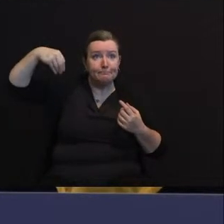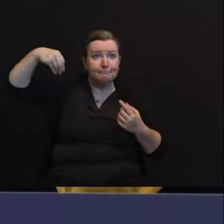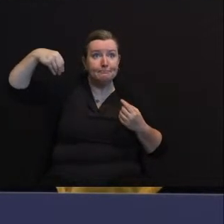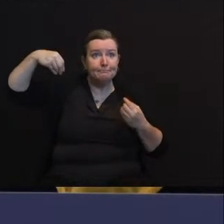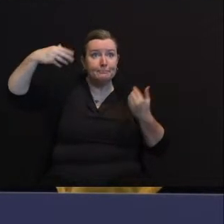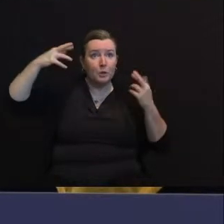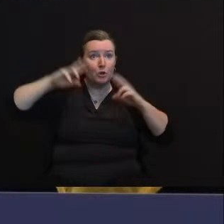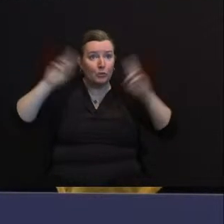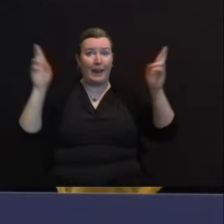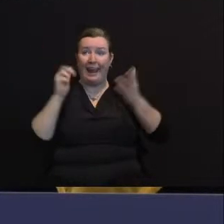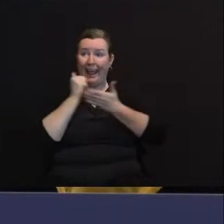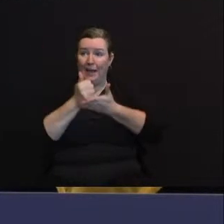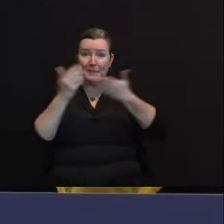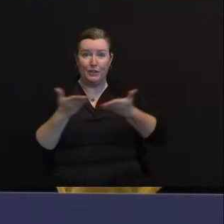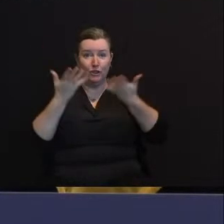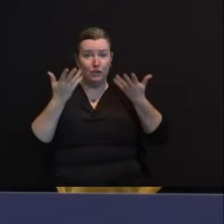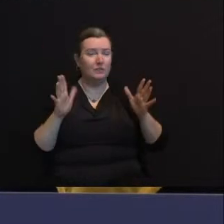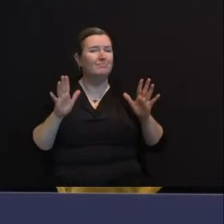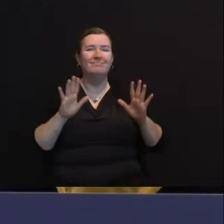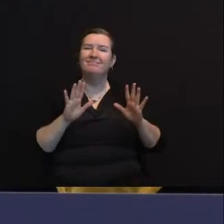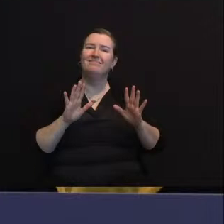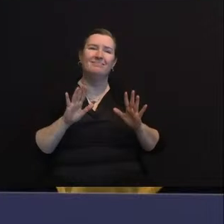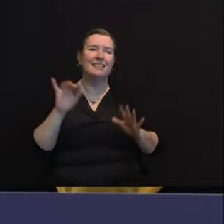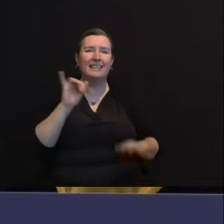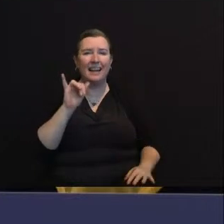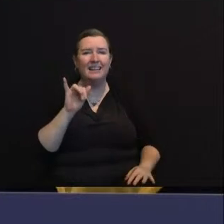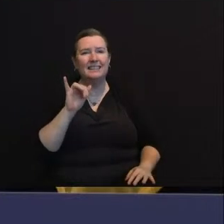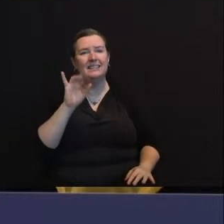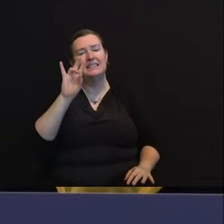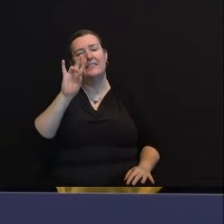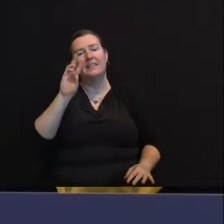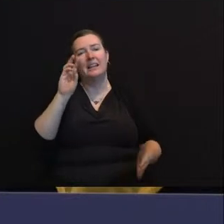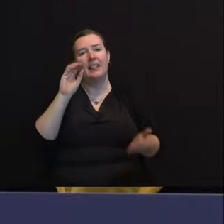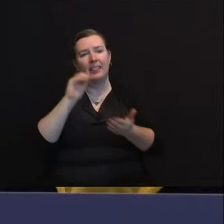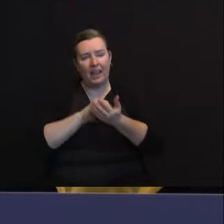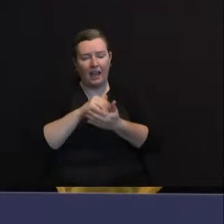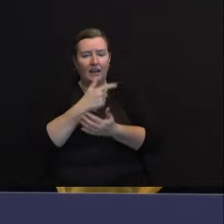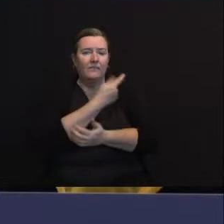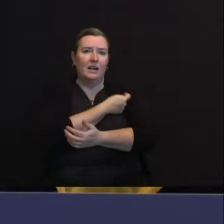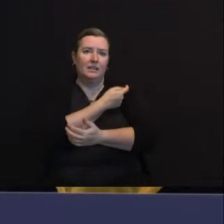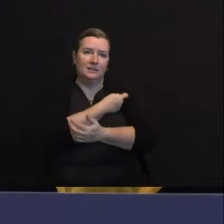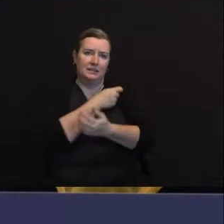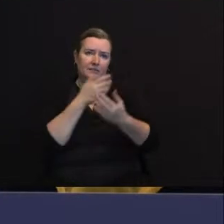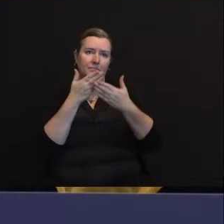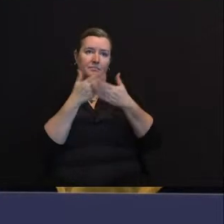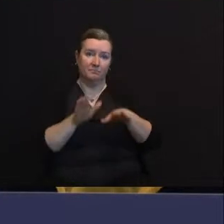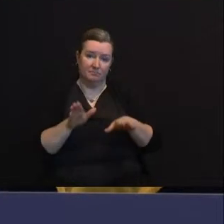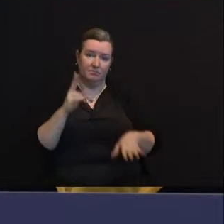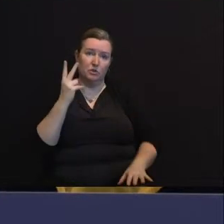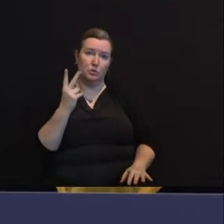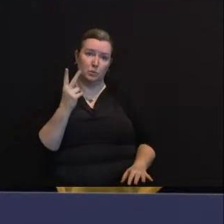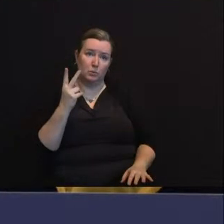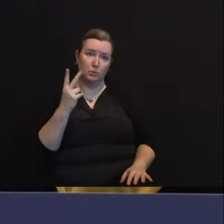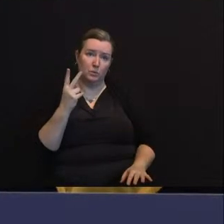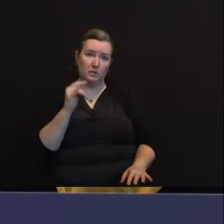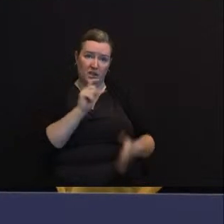let's assume it is 76,000 vials next week, which you have to divide that in two in terms of the number of people that notionally